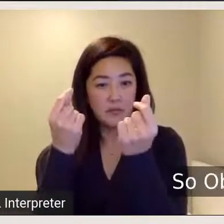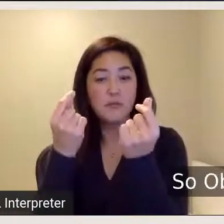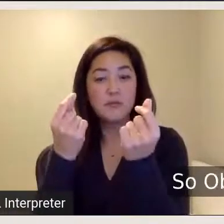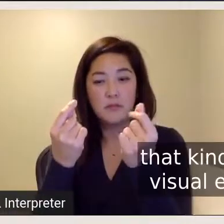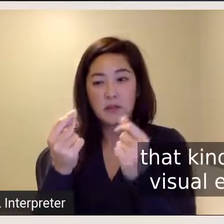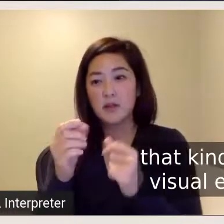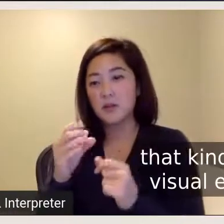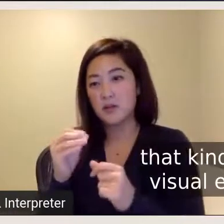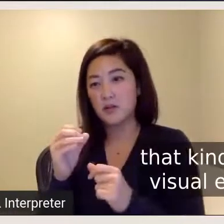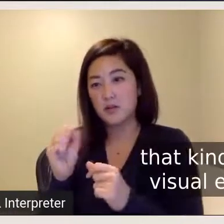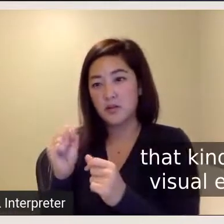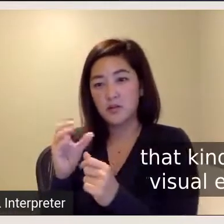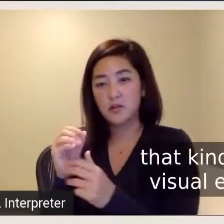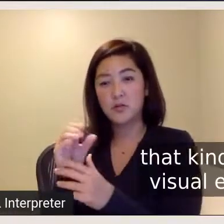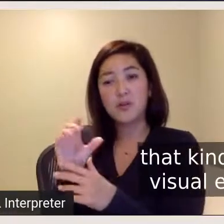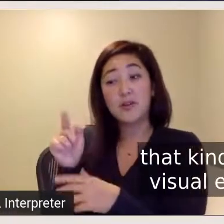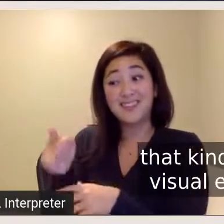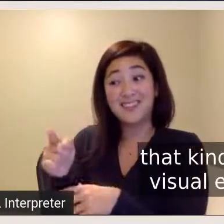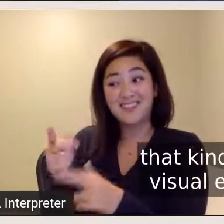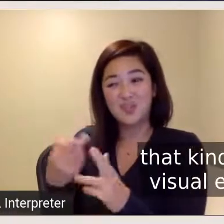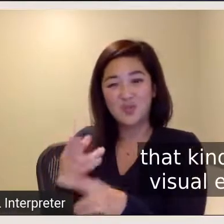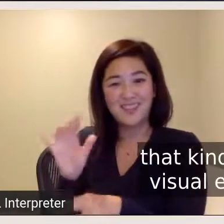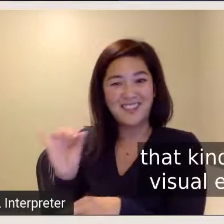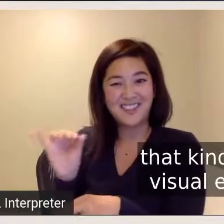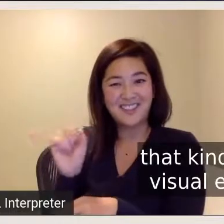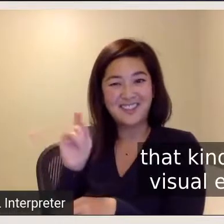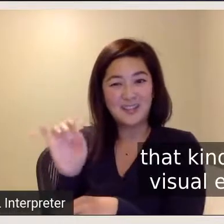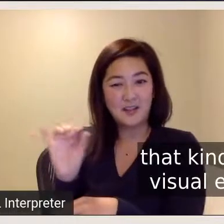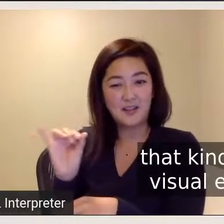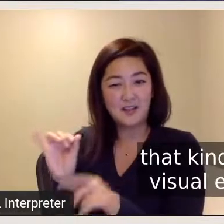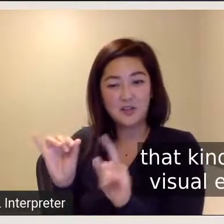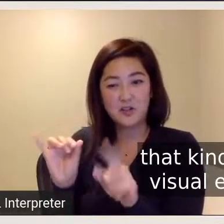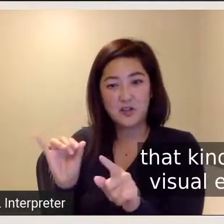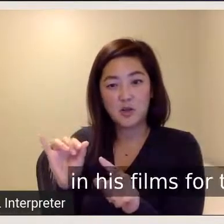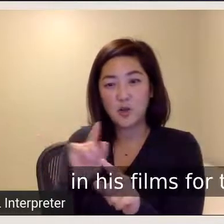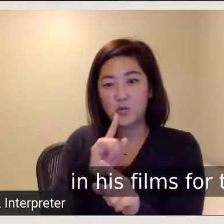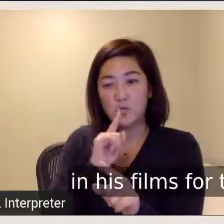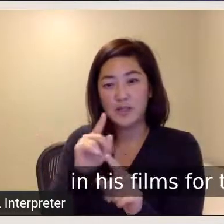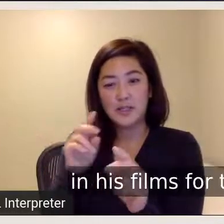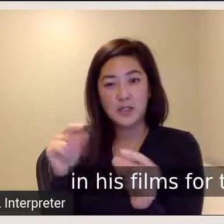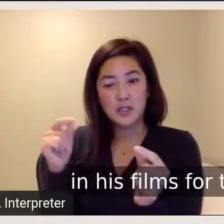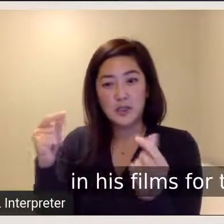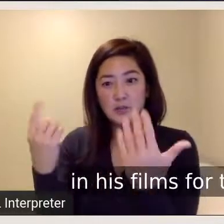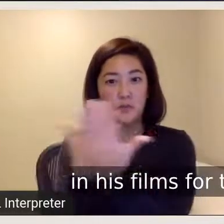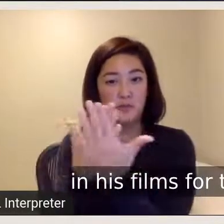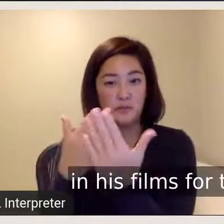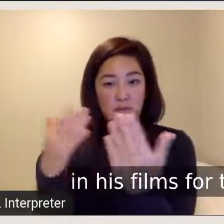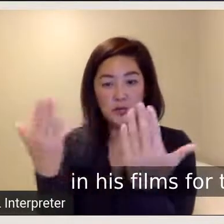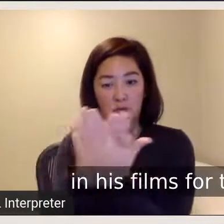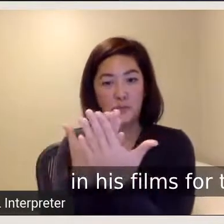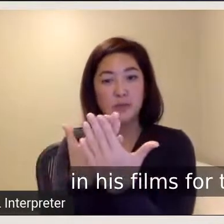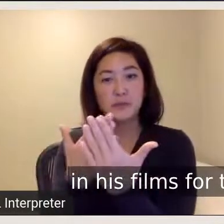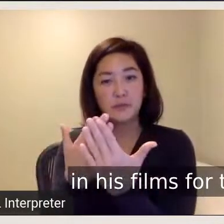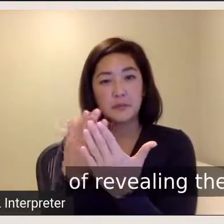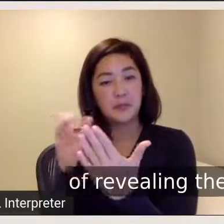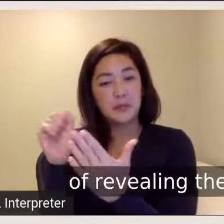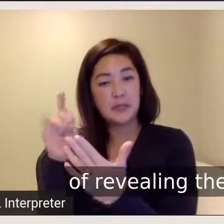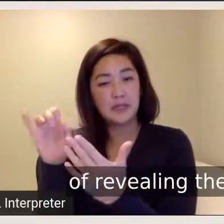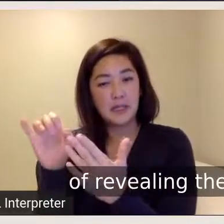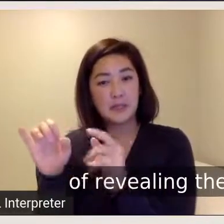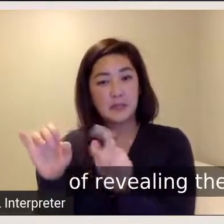Obayashi uses that kind of very violent visual editing as well in his films for the particular purpose